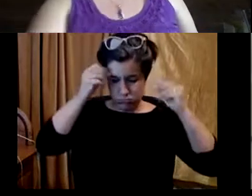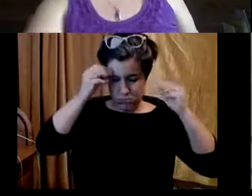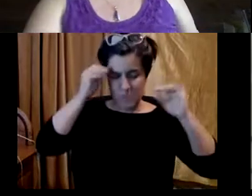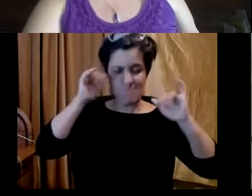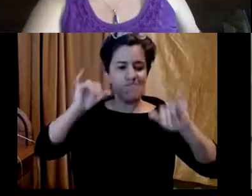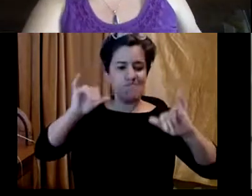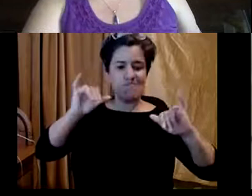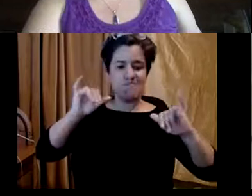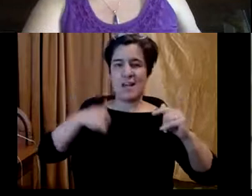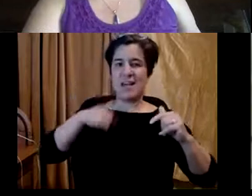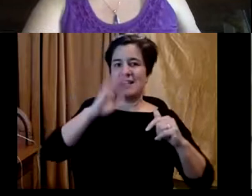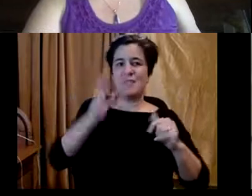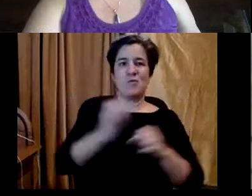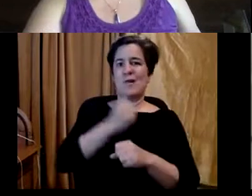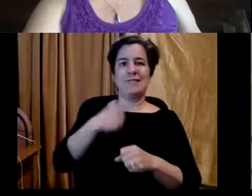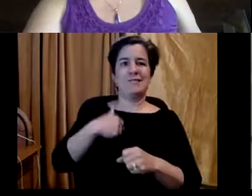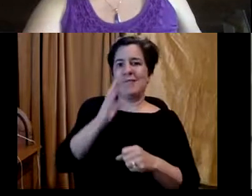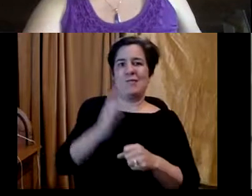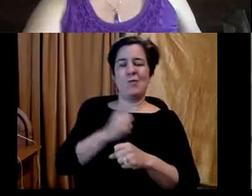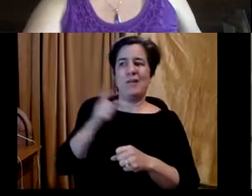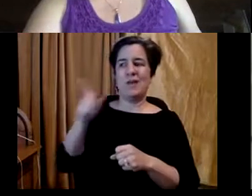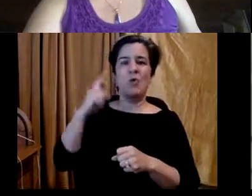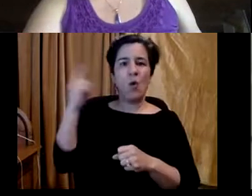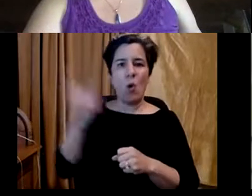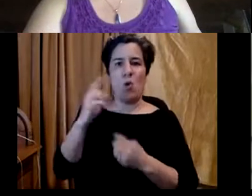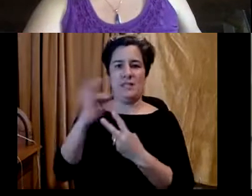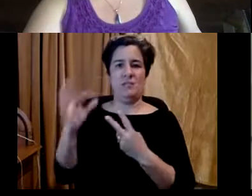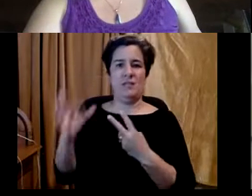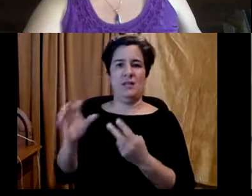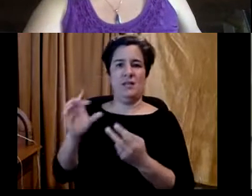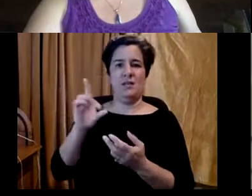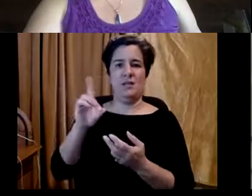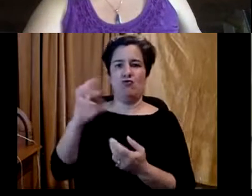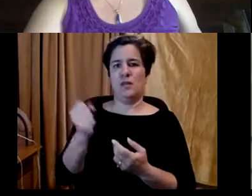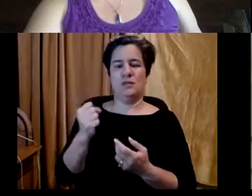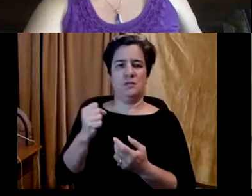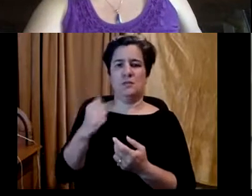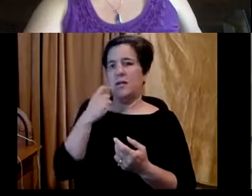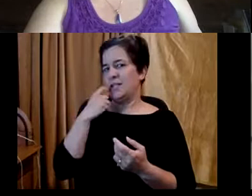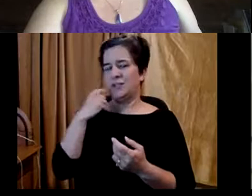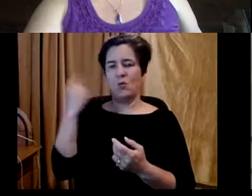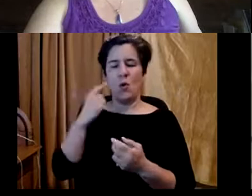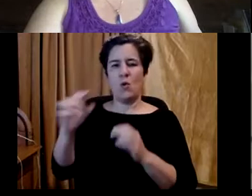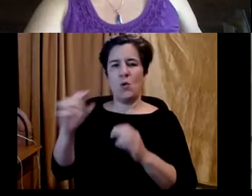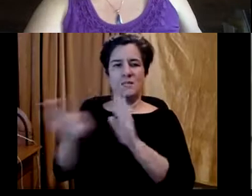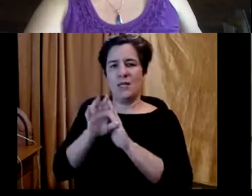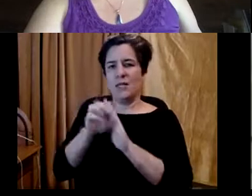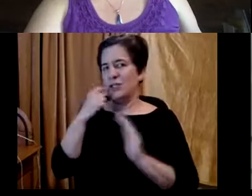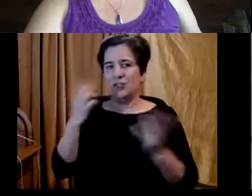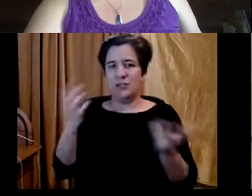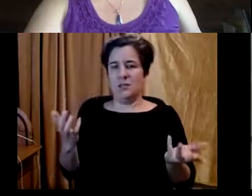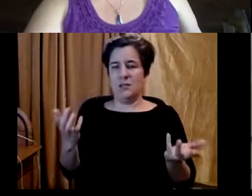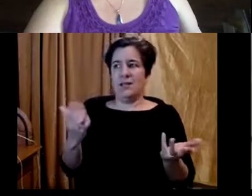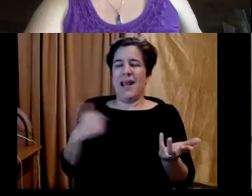this is not something, this is not even a win or non-win situation. I'm not even in